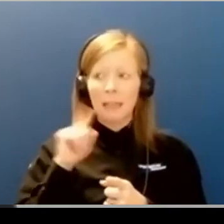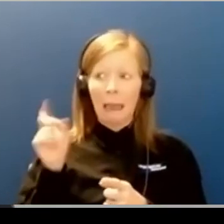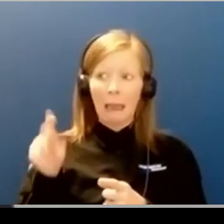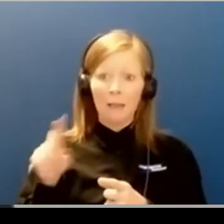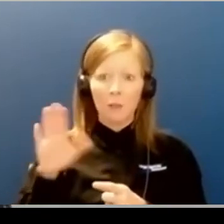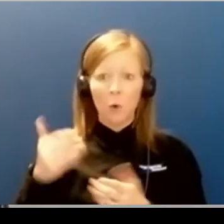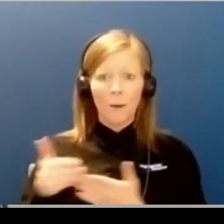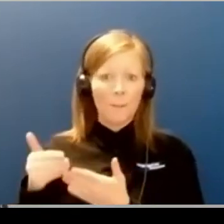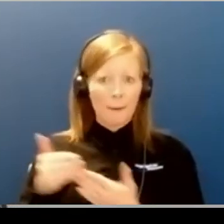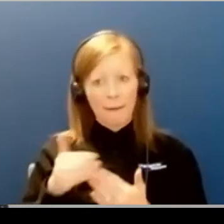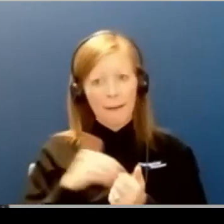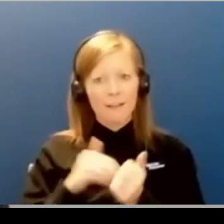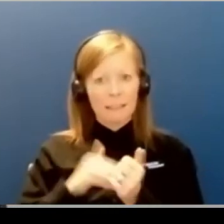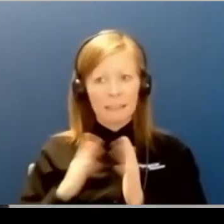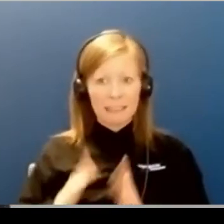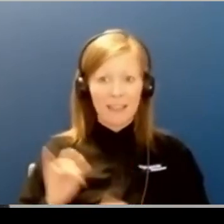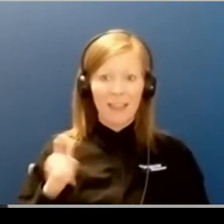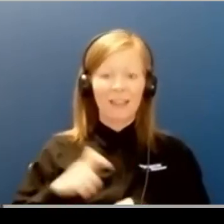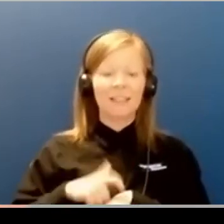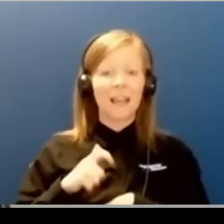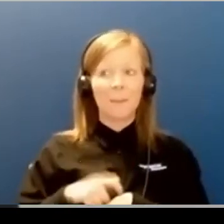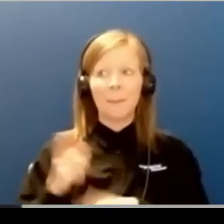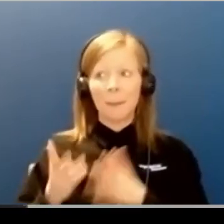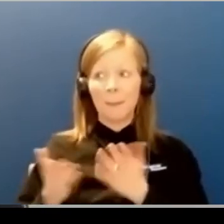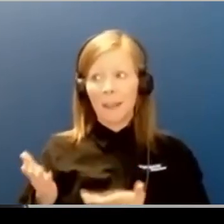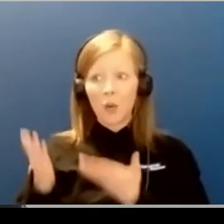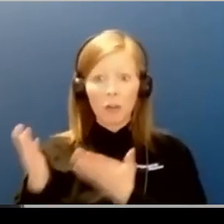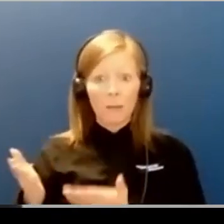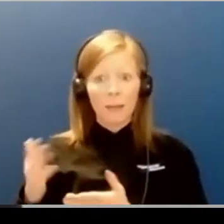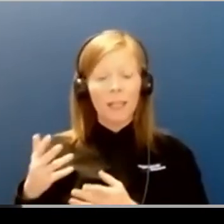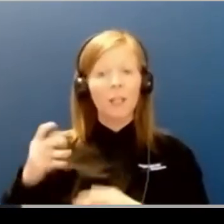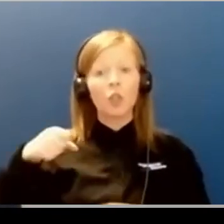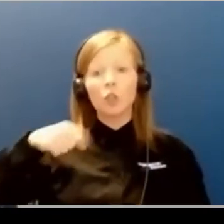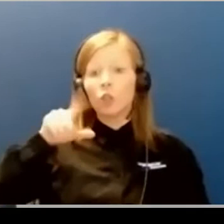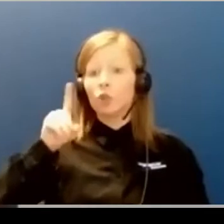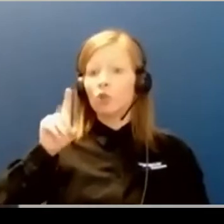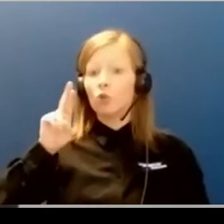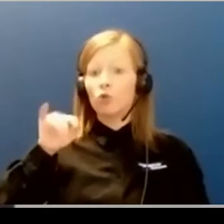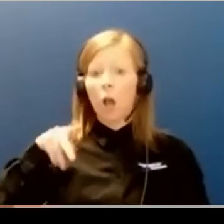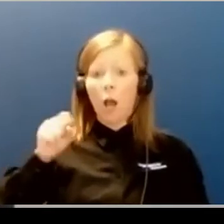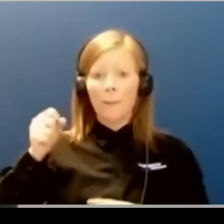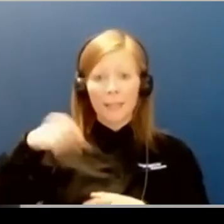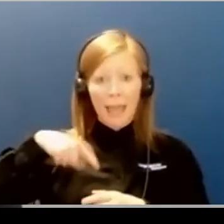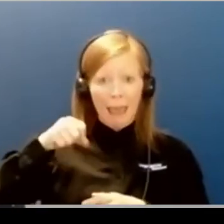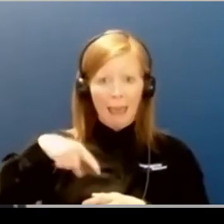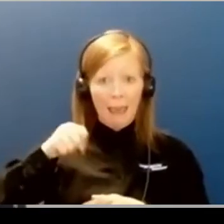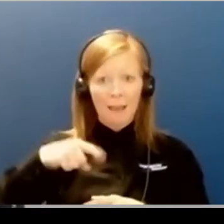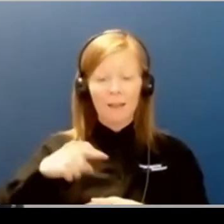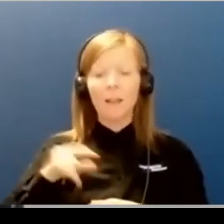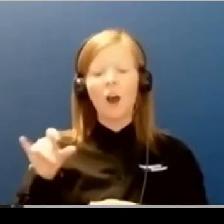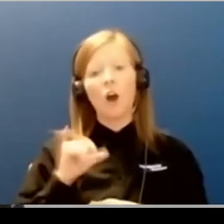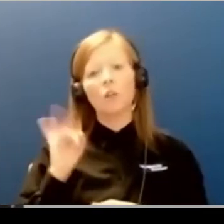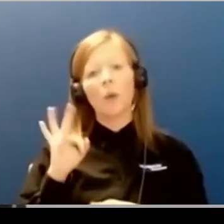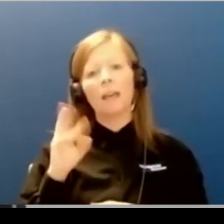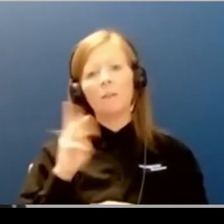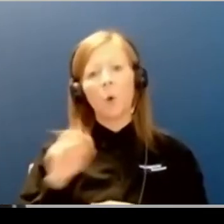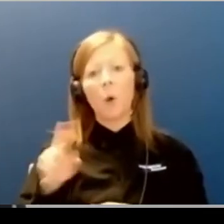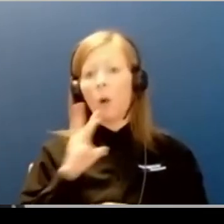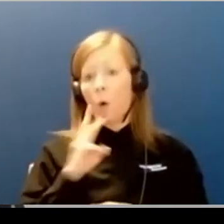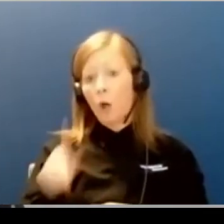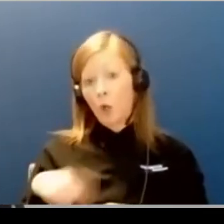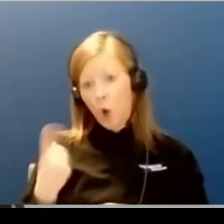that point, because they may recommend adding drops, as well as if you have well water only in your